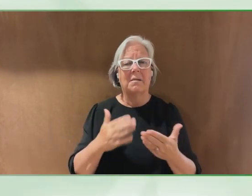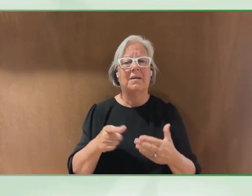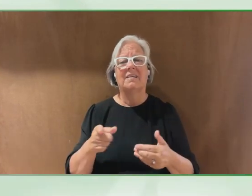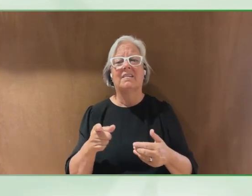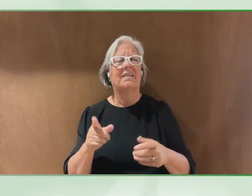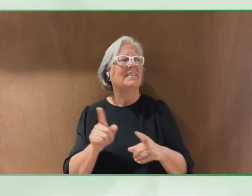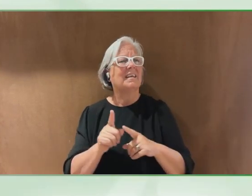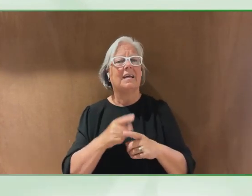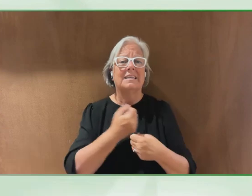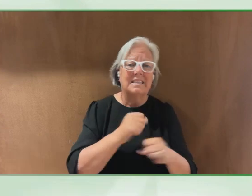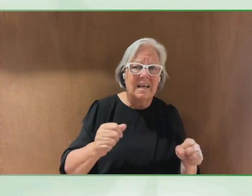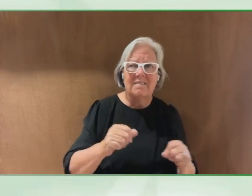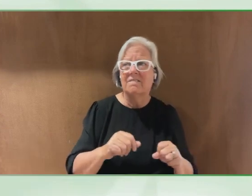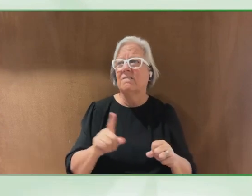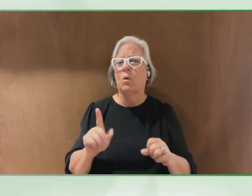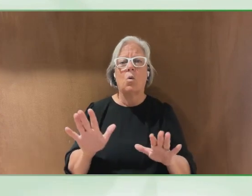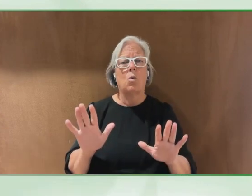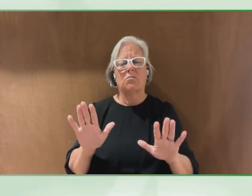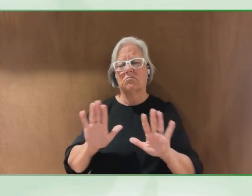area.